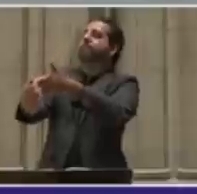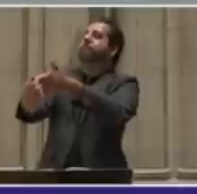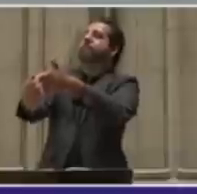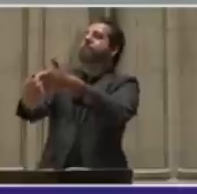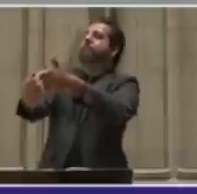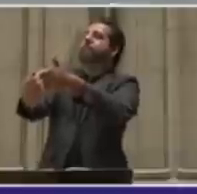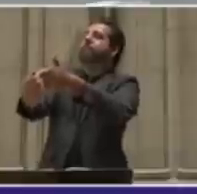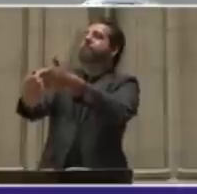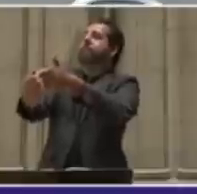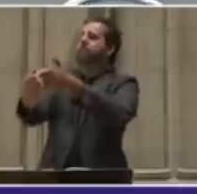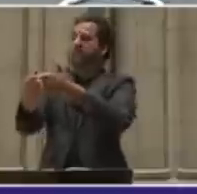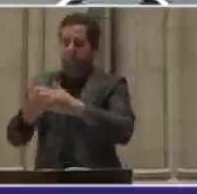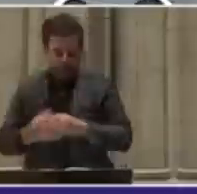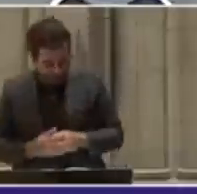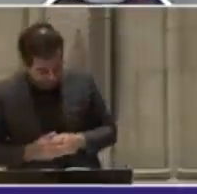Lord.